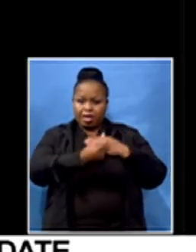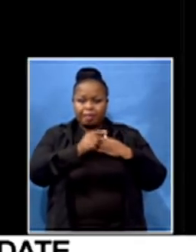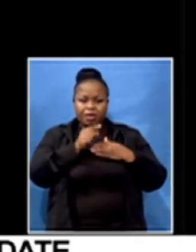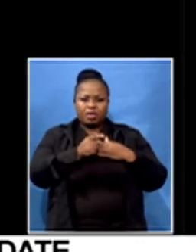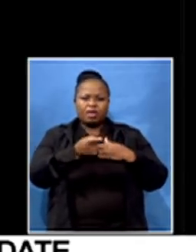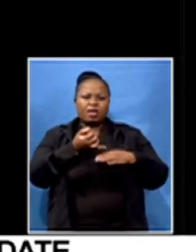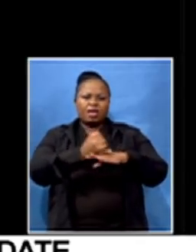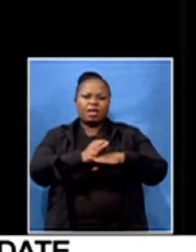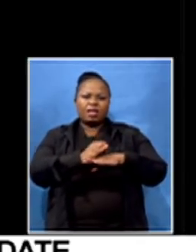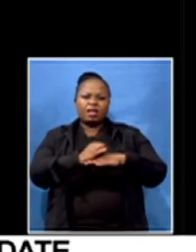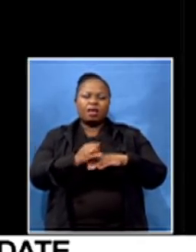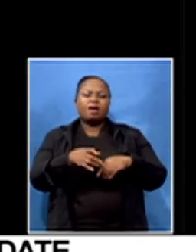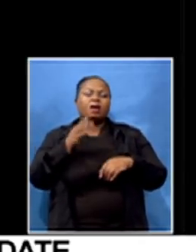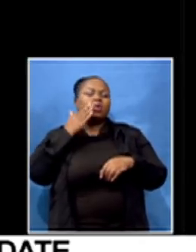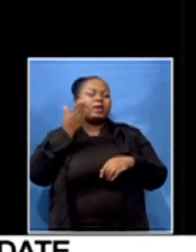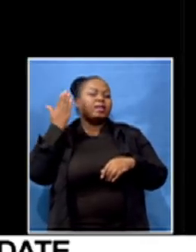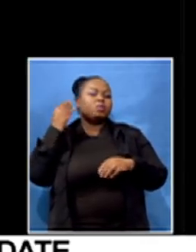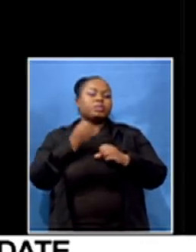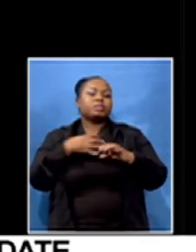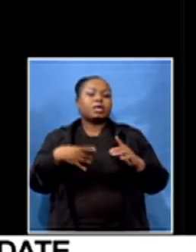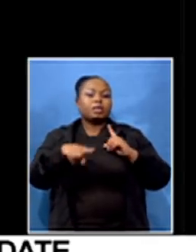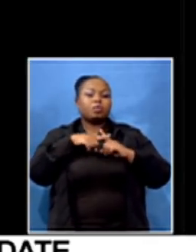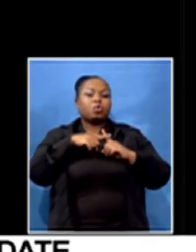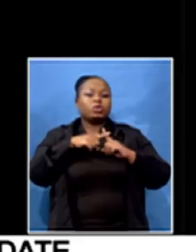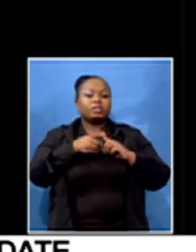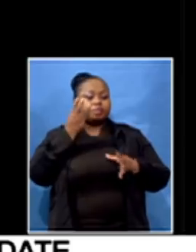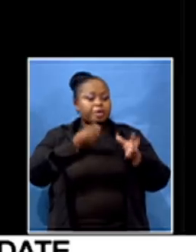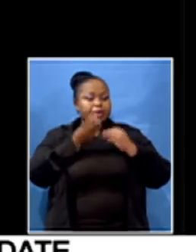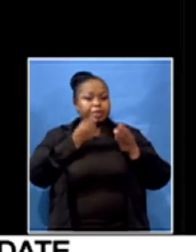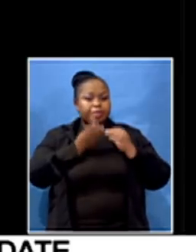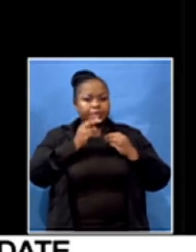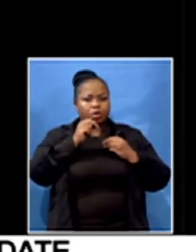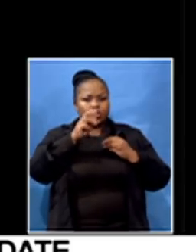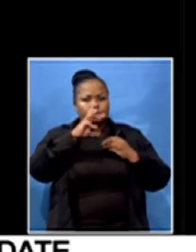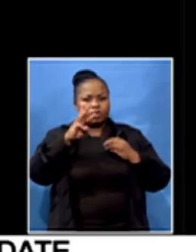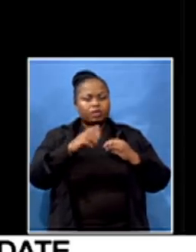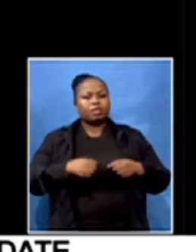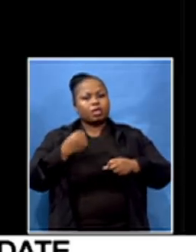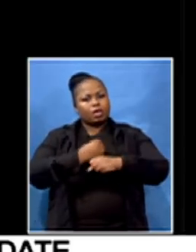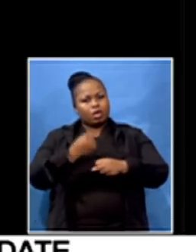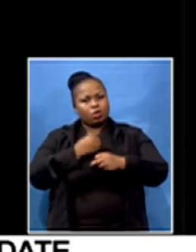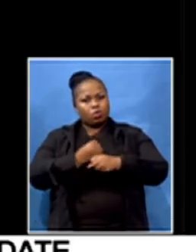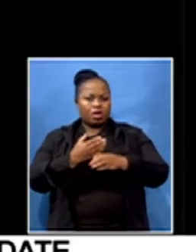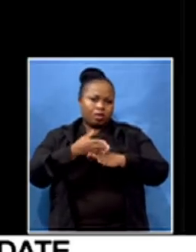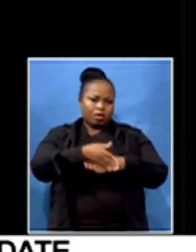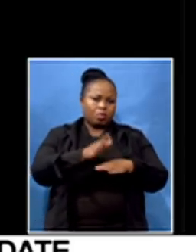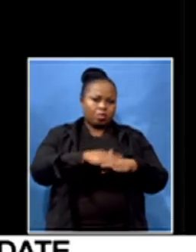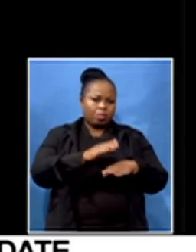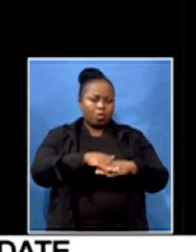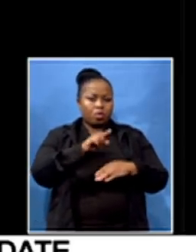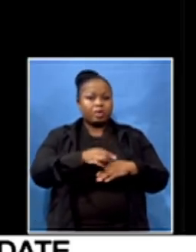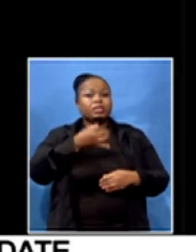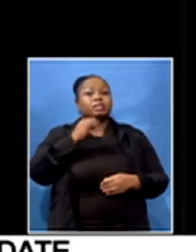earlier infections and positivity rate, and that to be a lot of work that was done in that area. It remains at